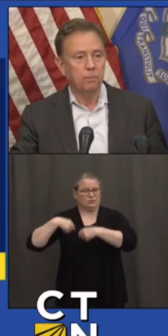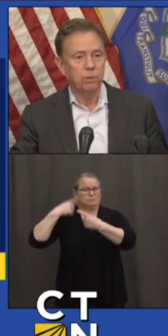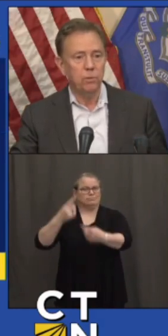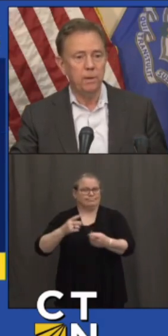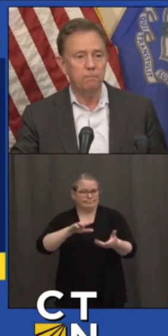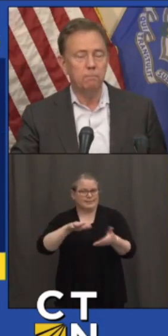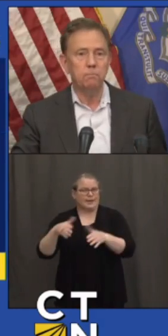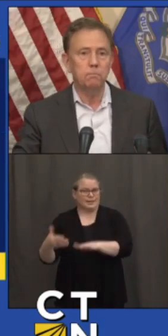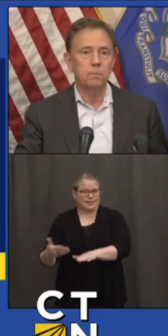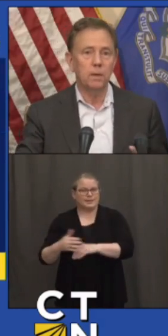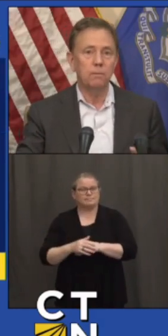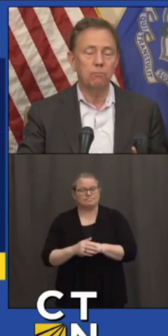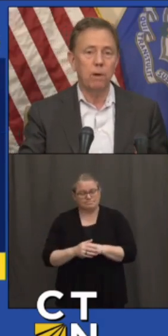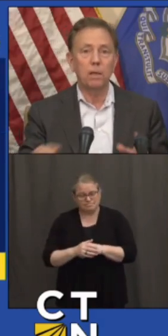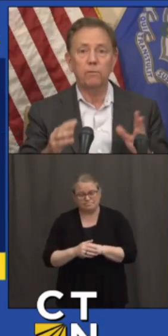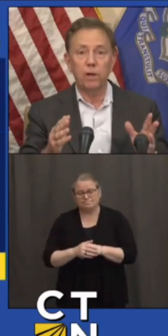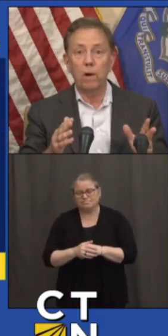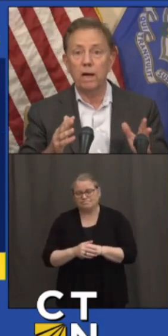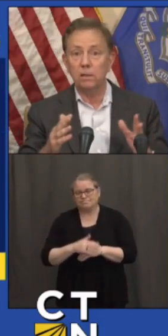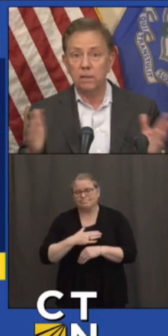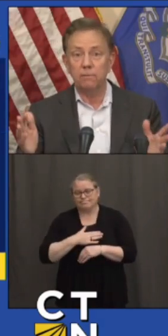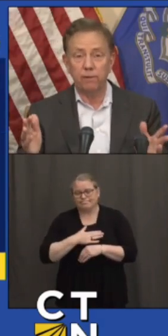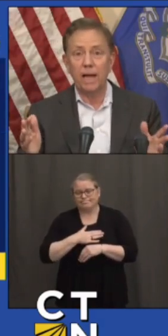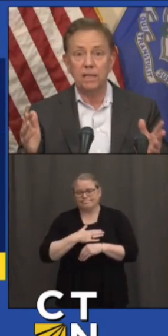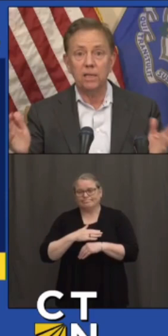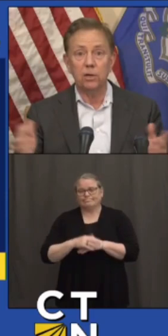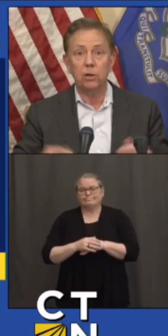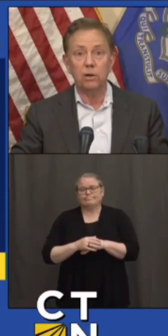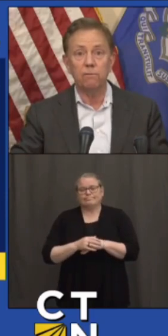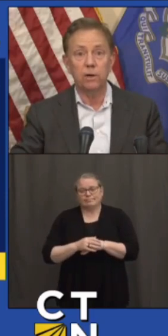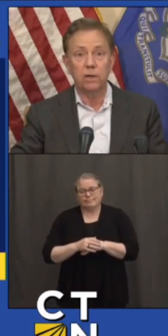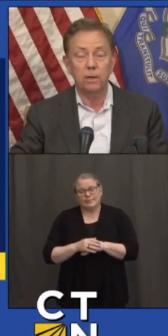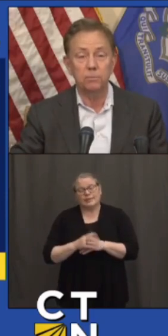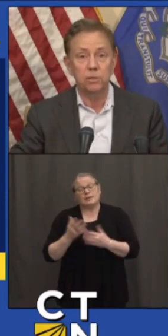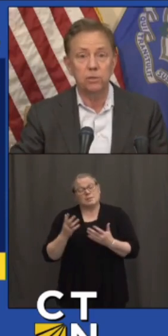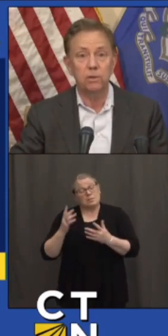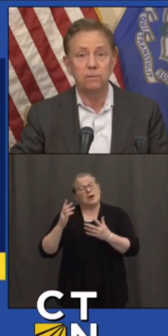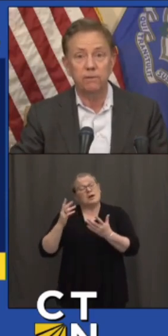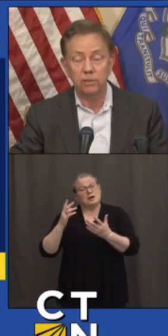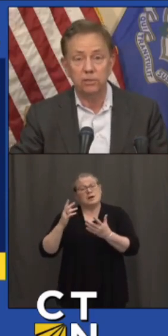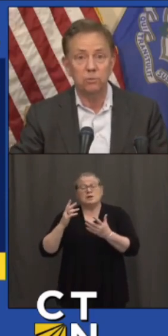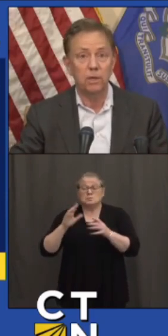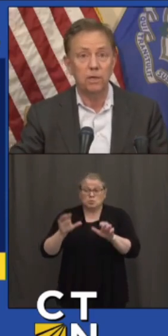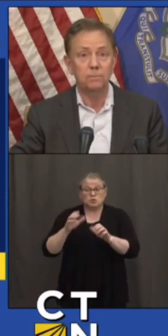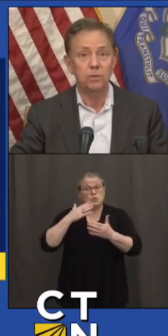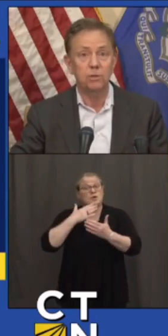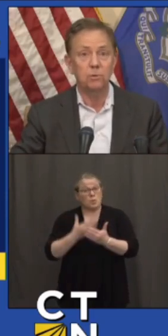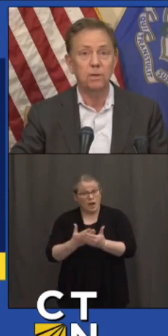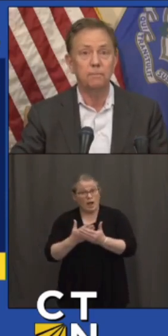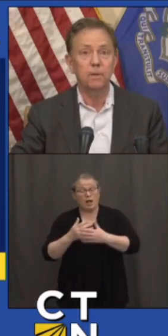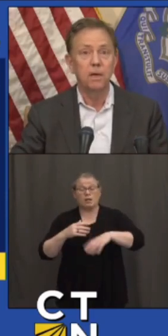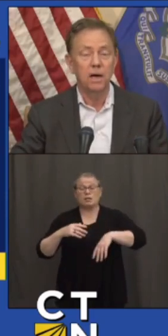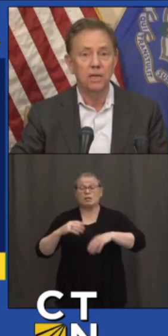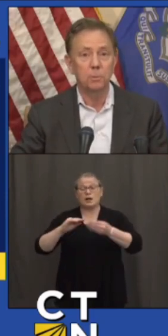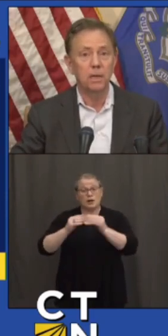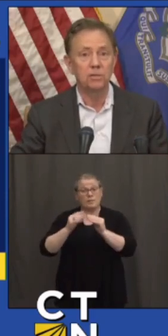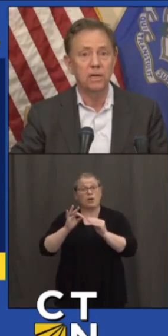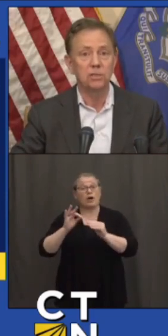Next up, but we're doing relatively well and flattening the curve when it comes to infections, when it comes